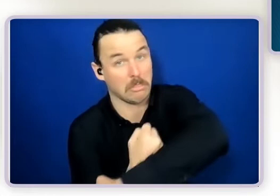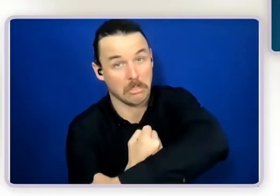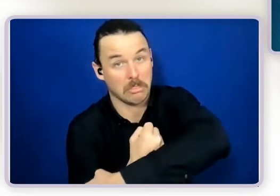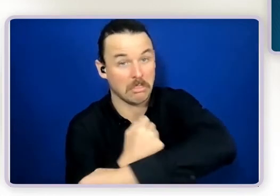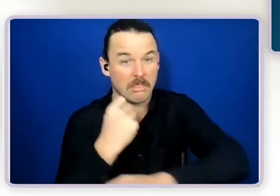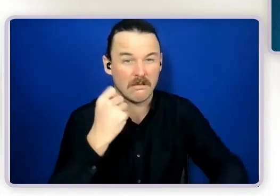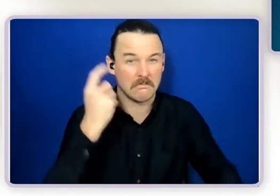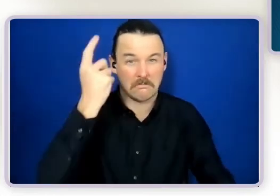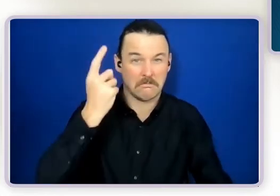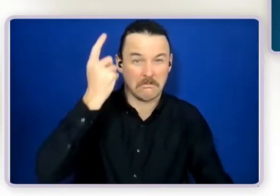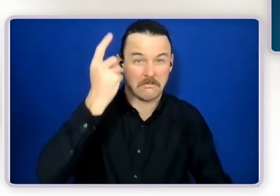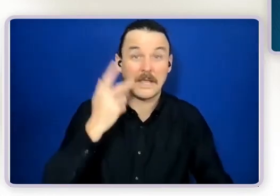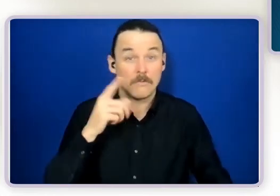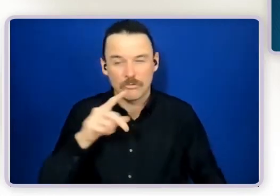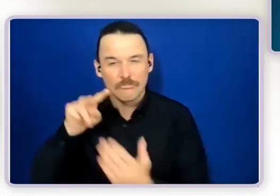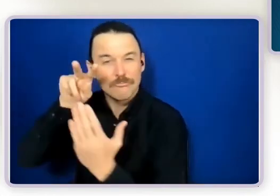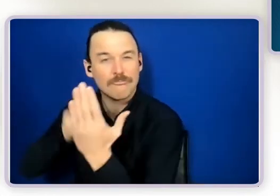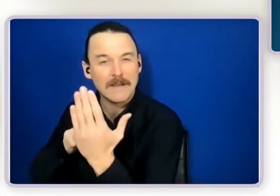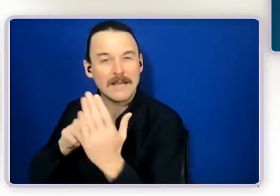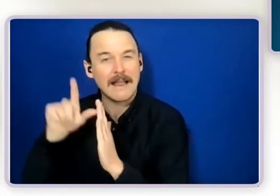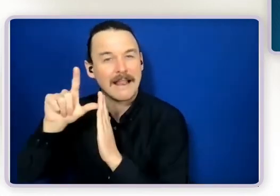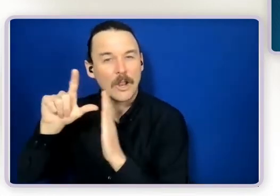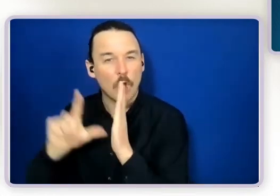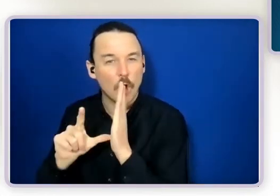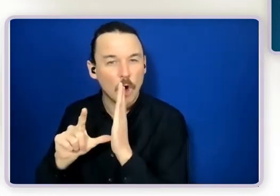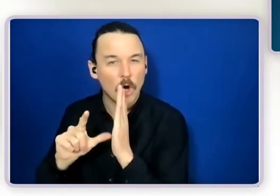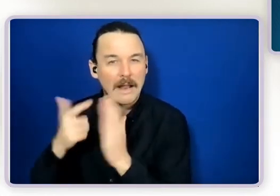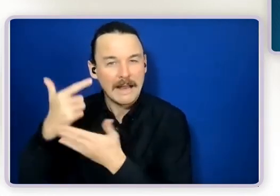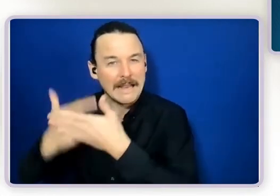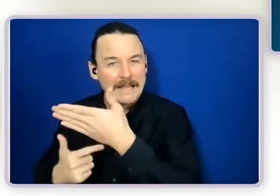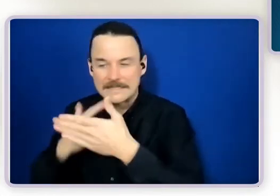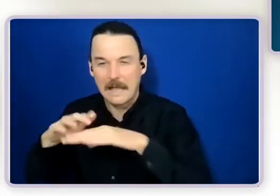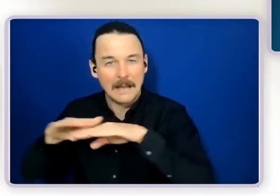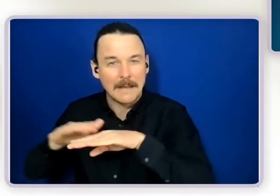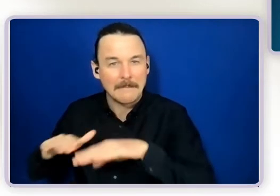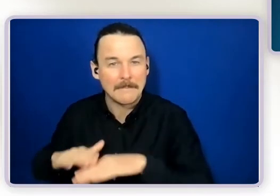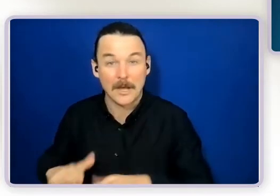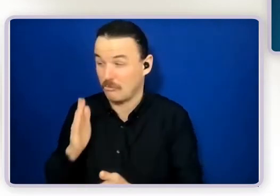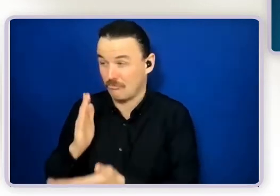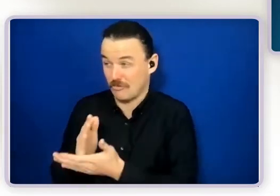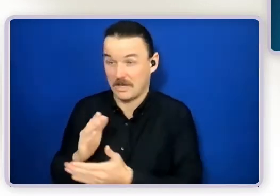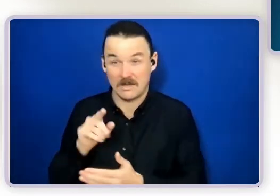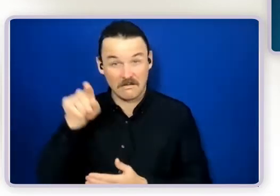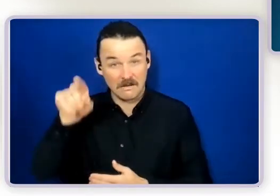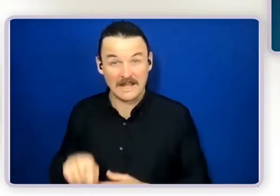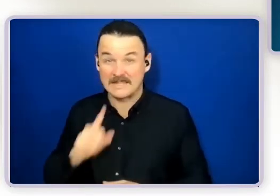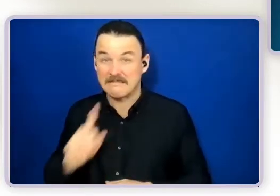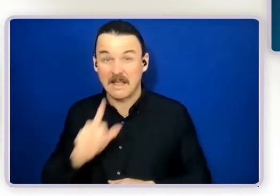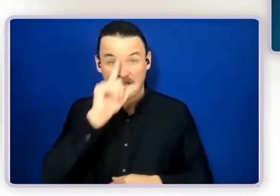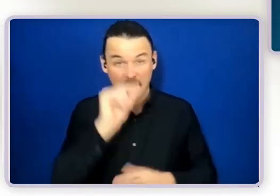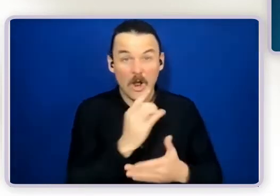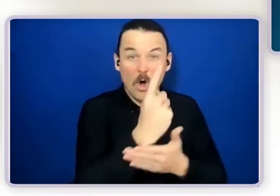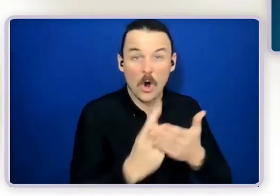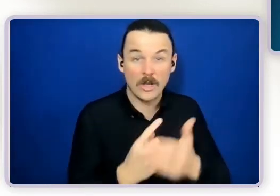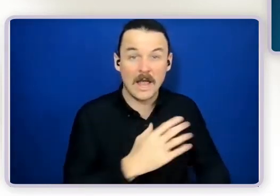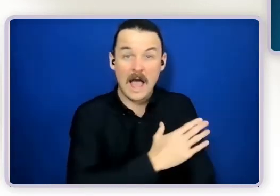you wonder, there's not much left except perhaps holding someone's arm. And any of you that have had experiences of